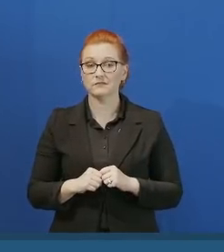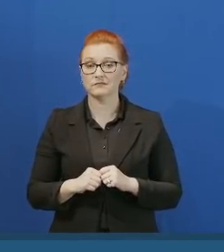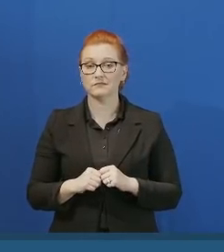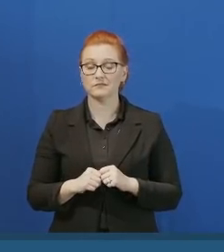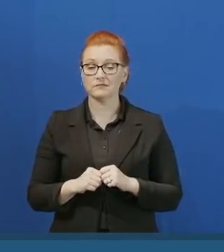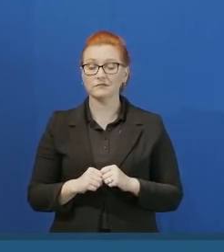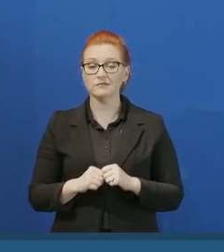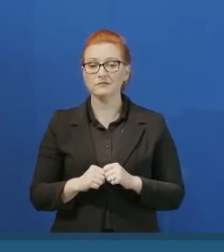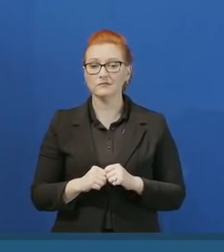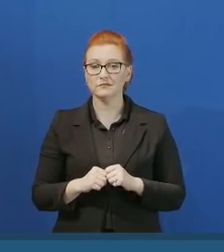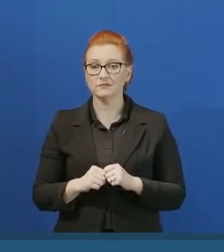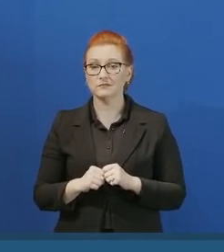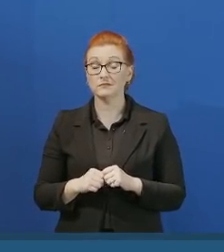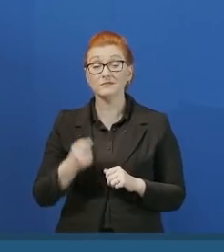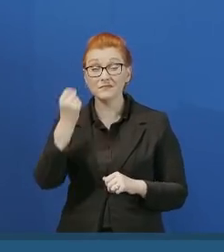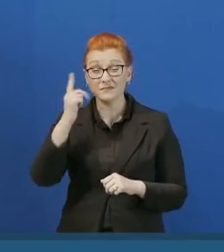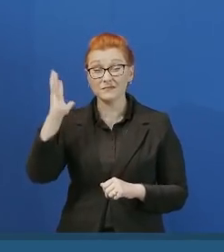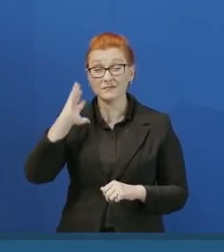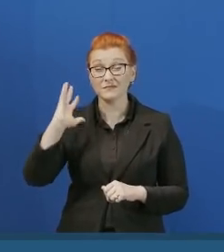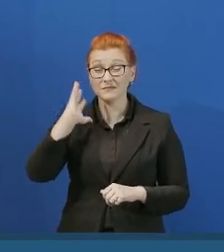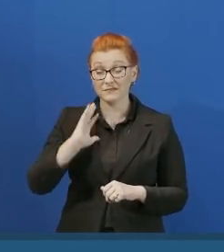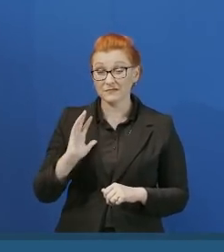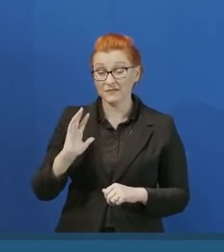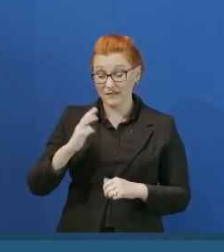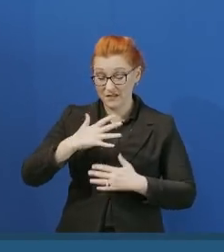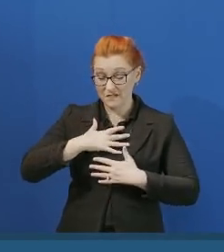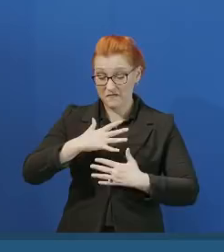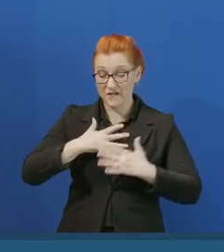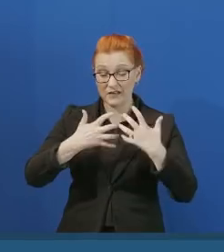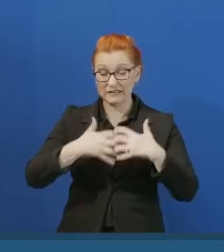ventilators from 300 to